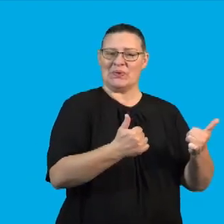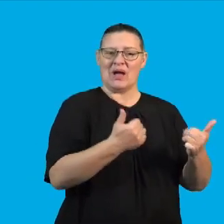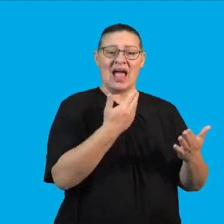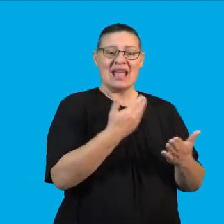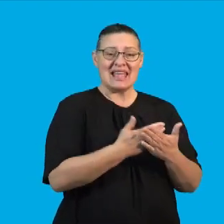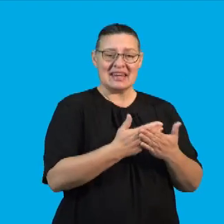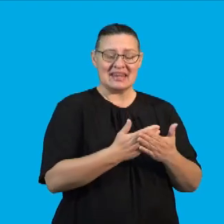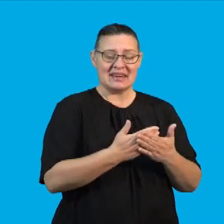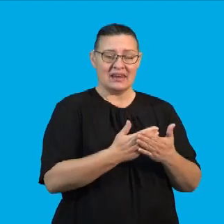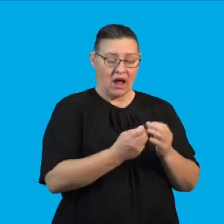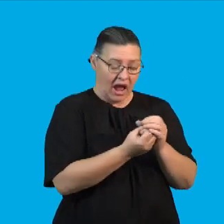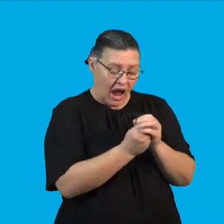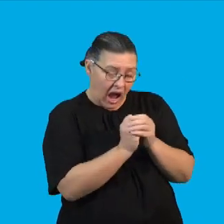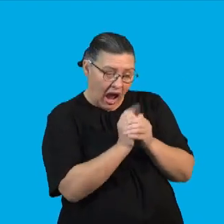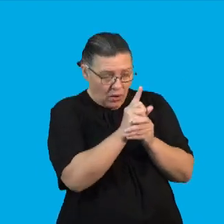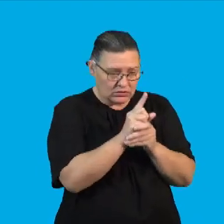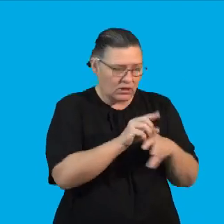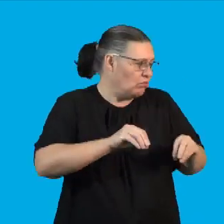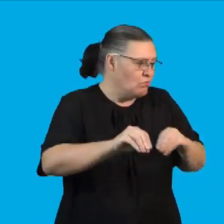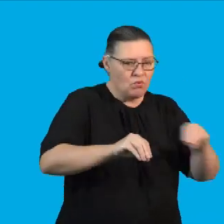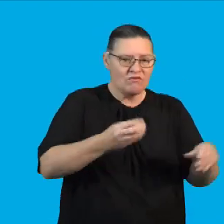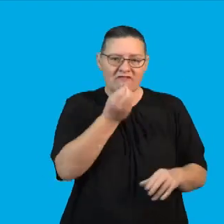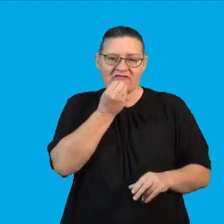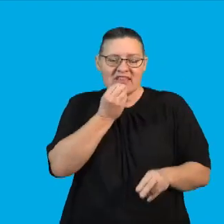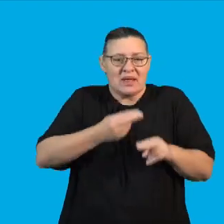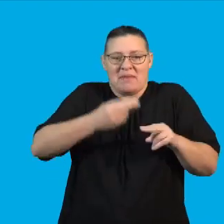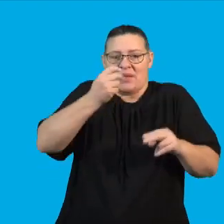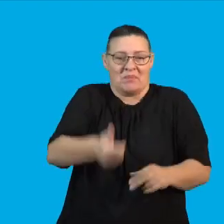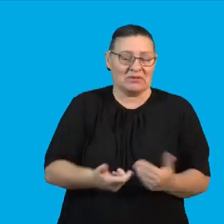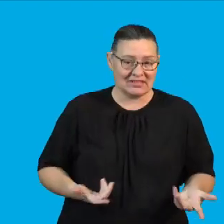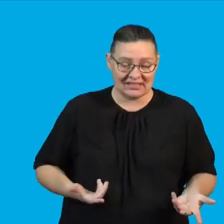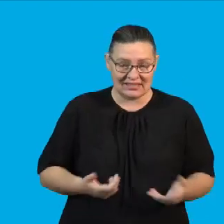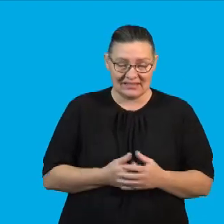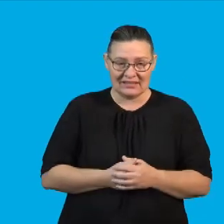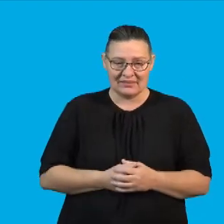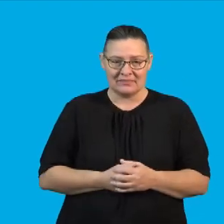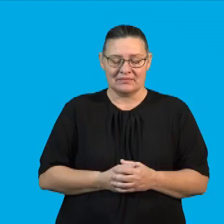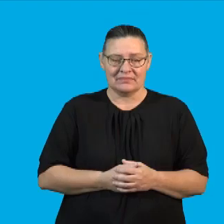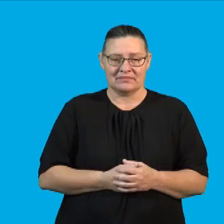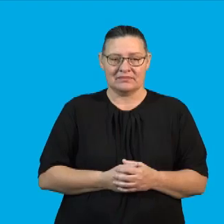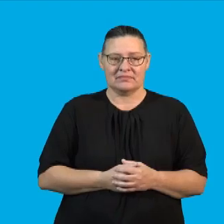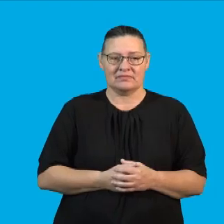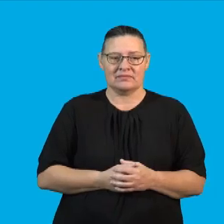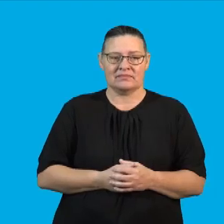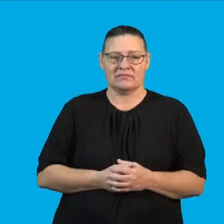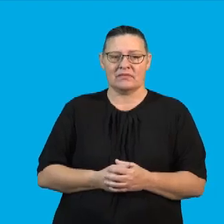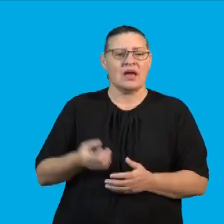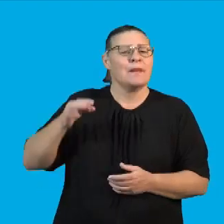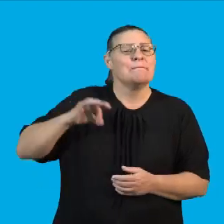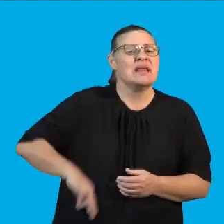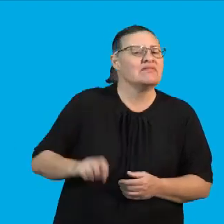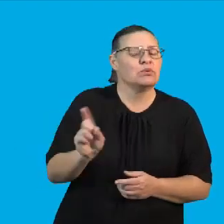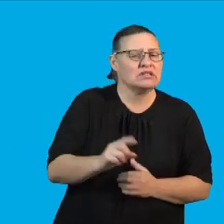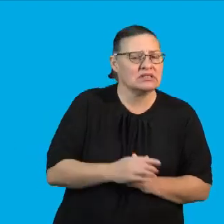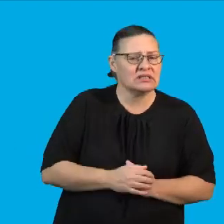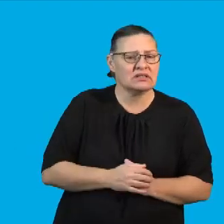and can move and feed almost immediately. This is precocial development.